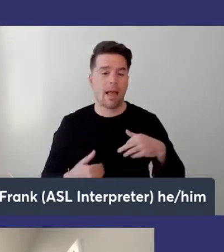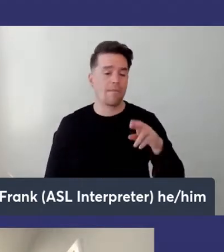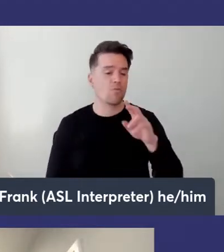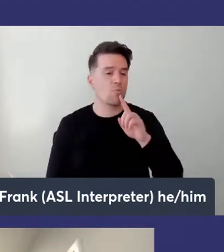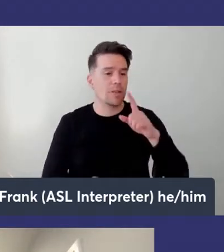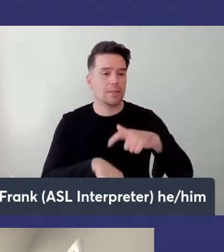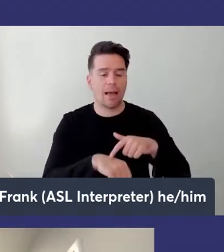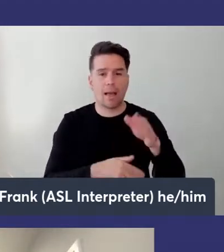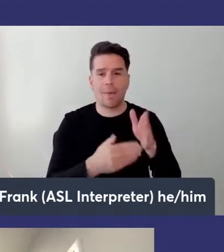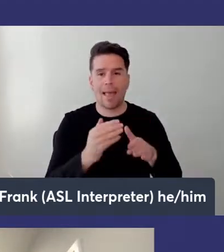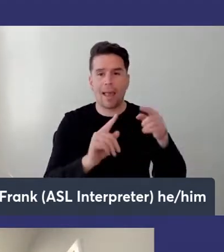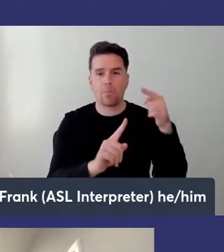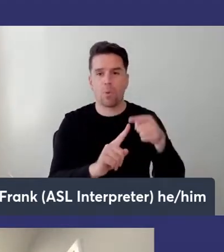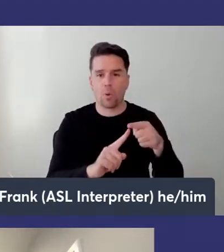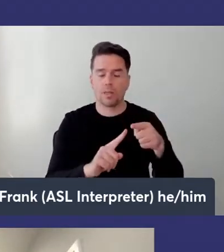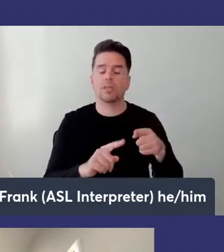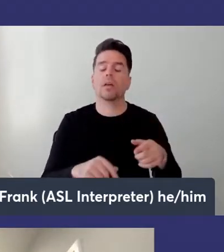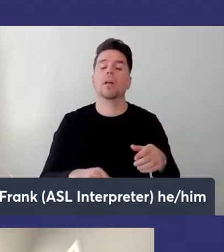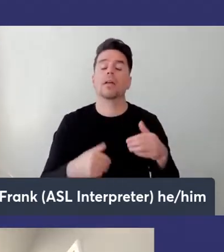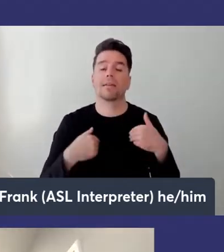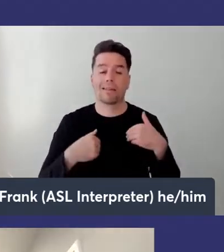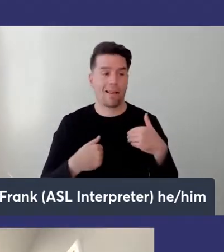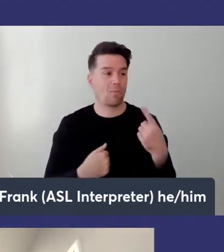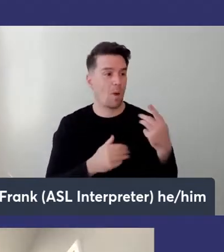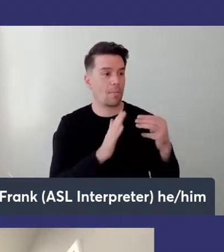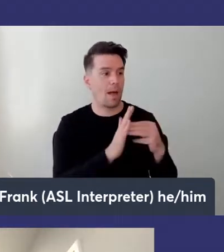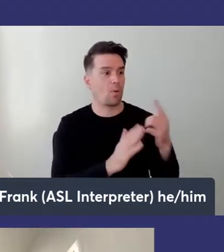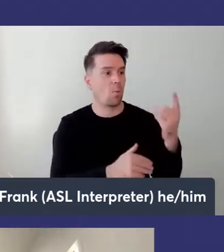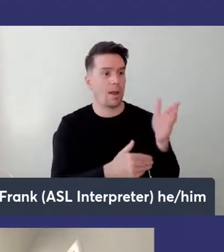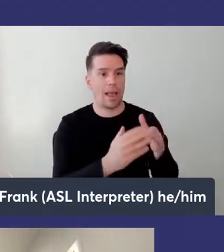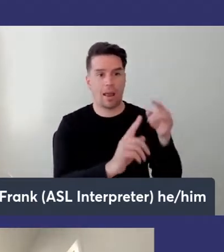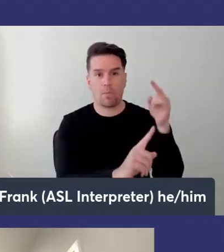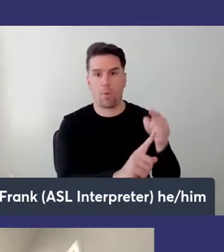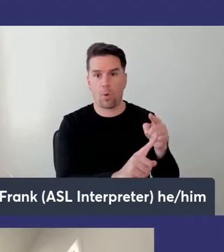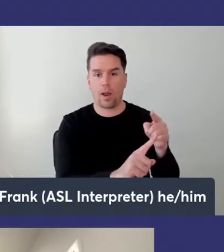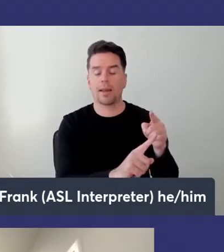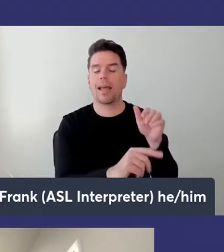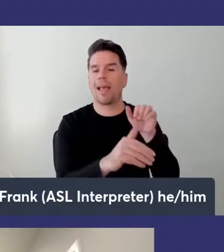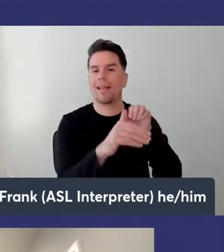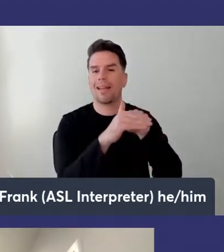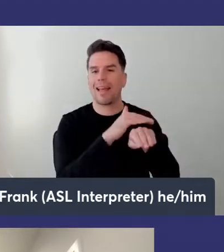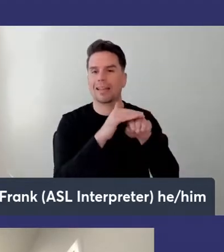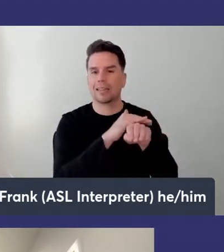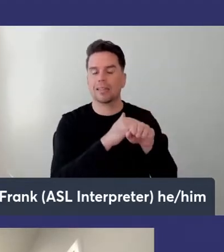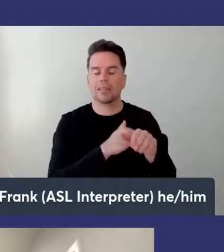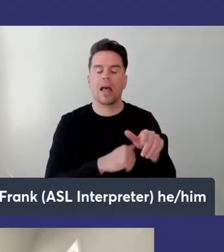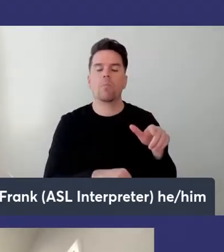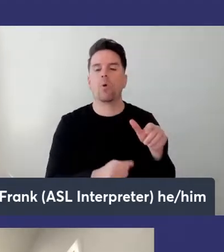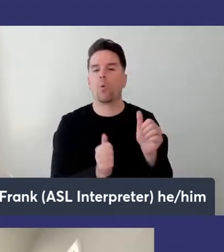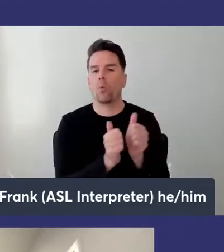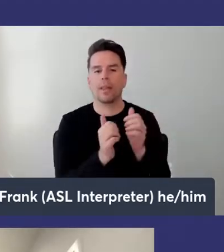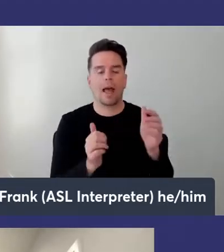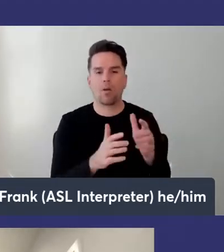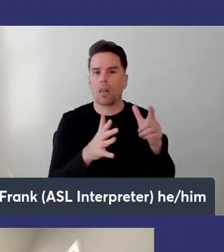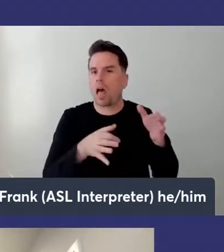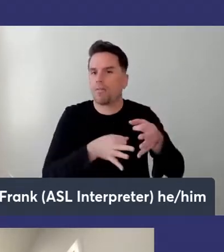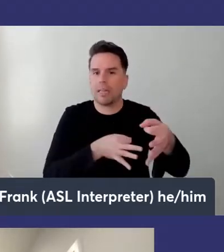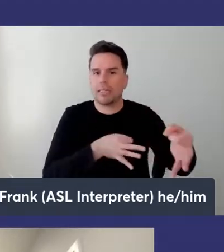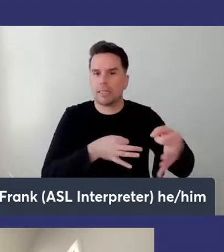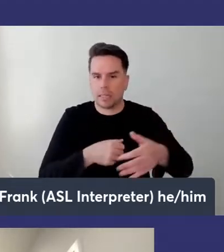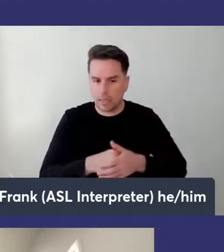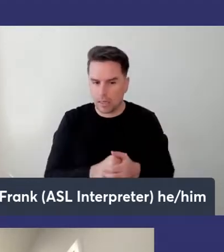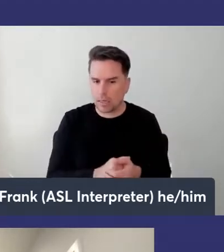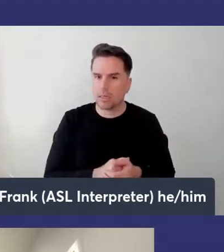to kind of host one model behind one endpoint, kind of access them in a low latency fashion. We have asynchronous inference, kind of which lets